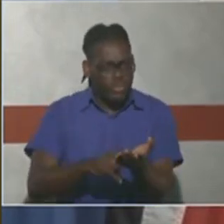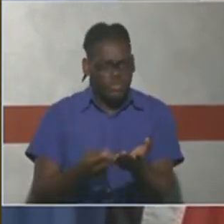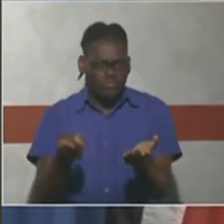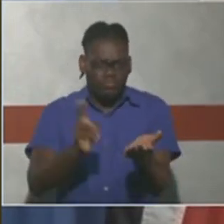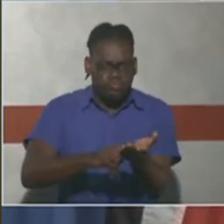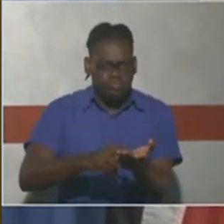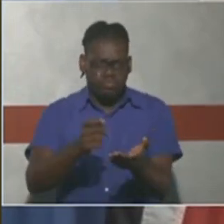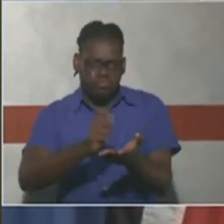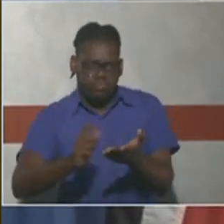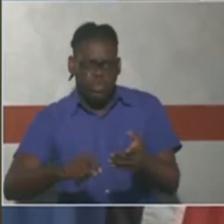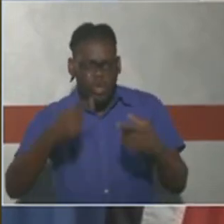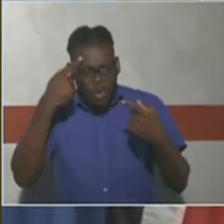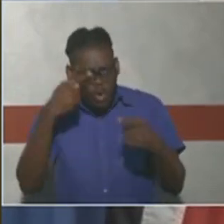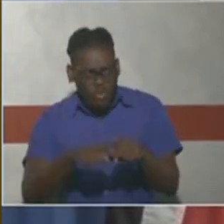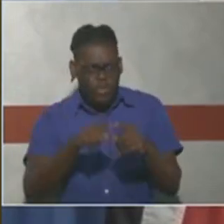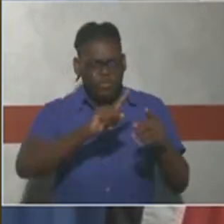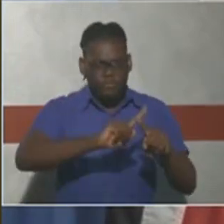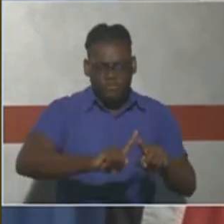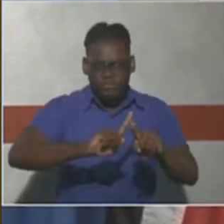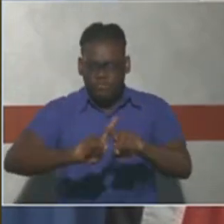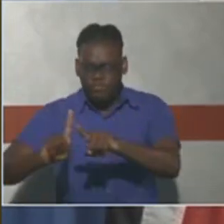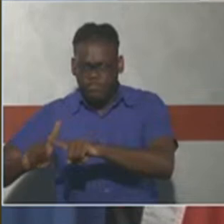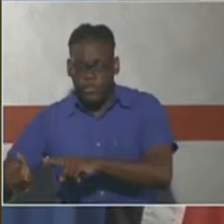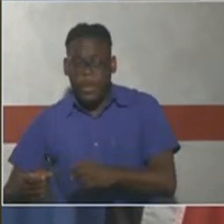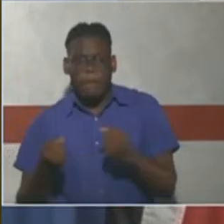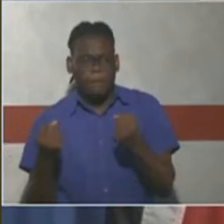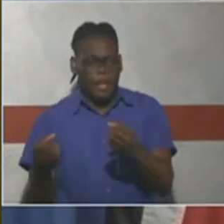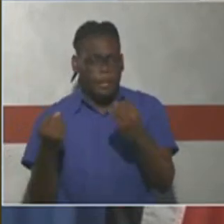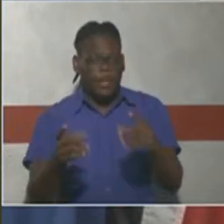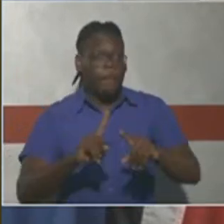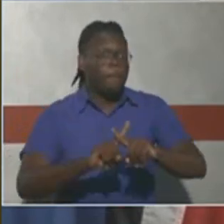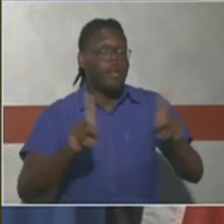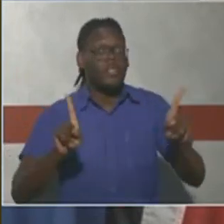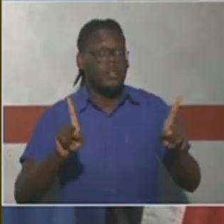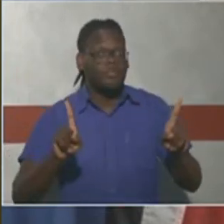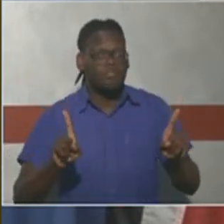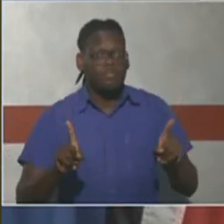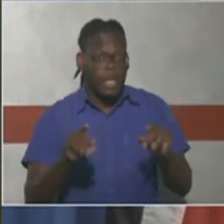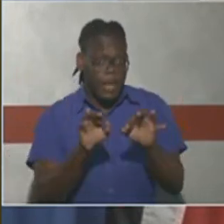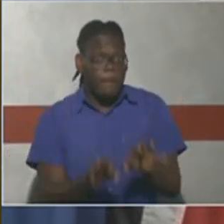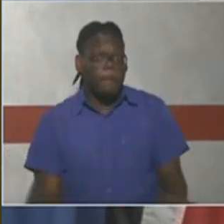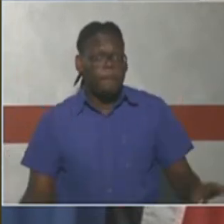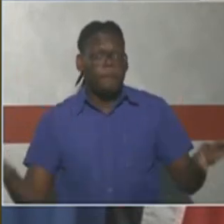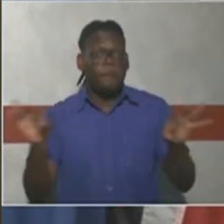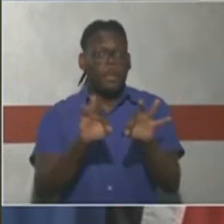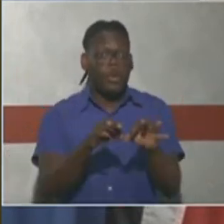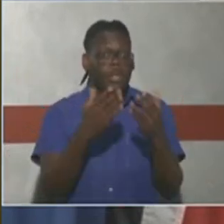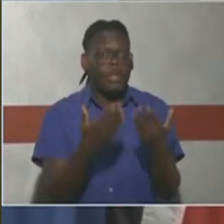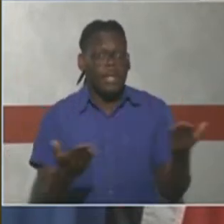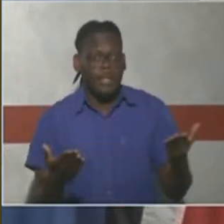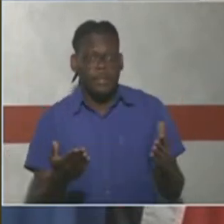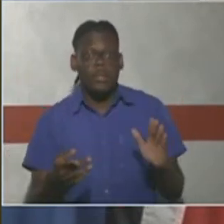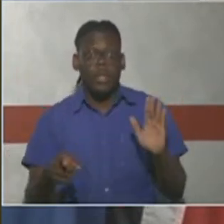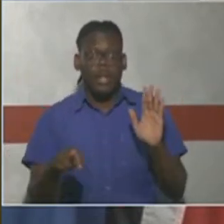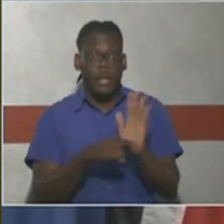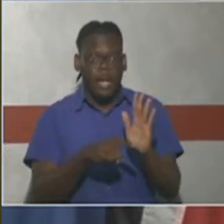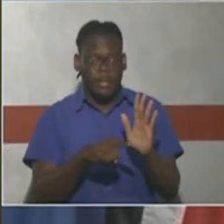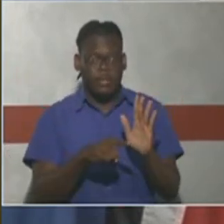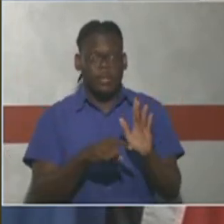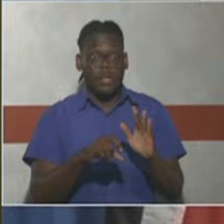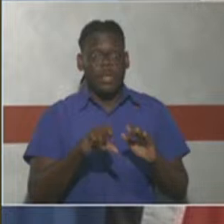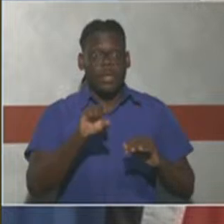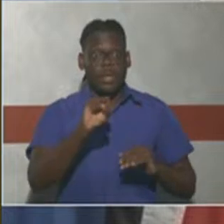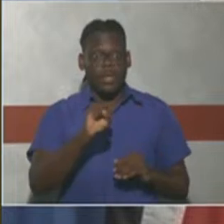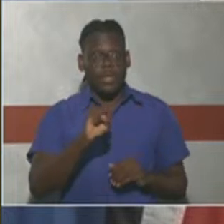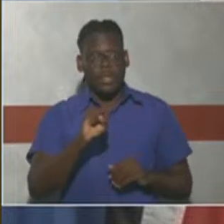highest hurdle has been crossed with being relieved from the sanctions. The license itself from Venezuela and